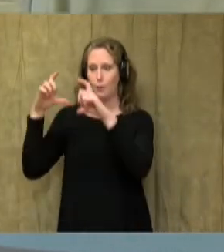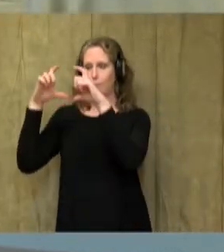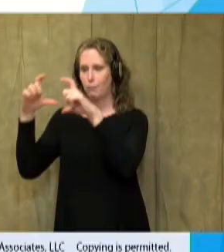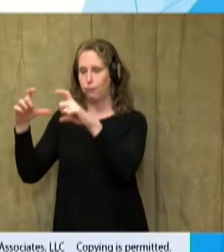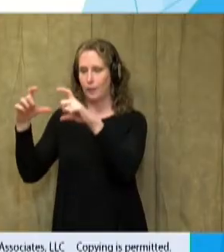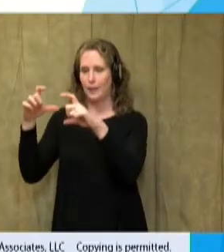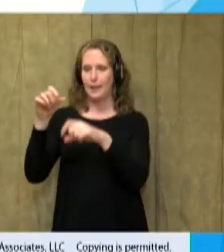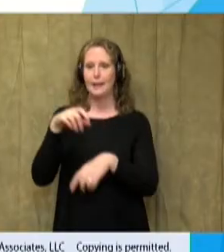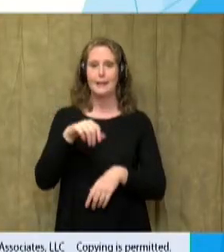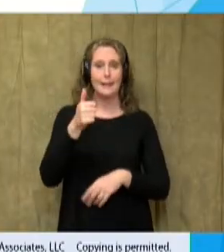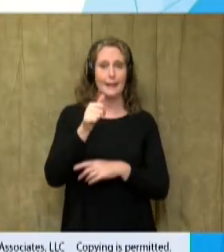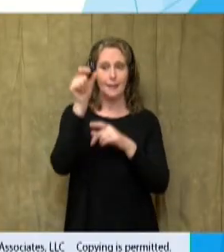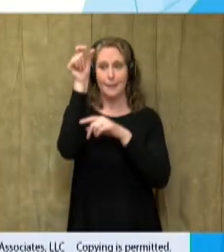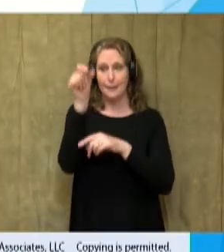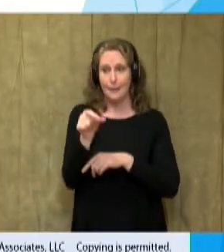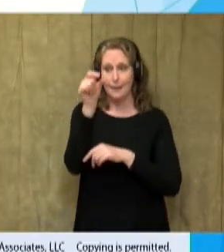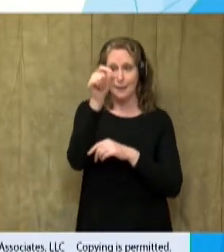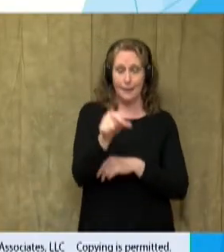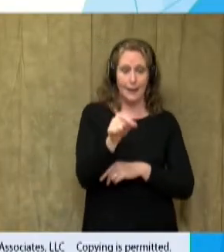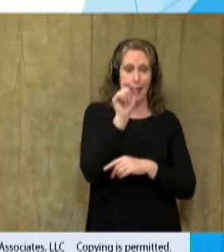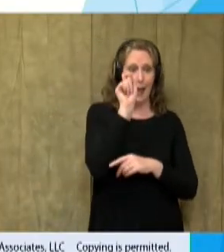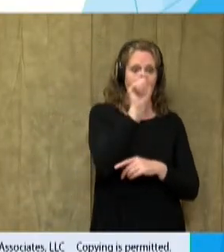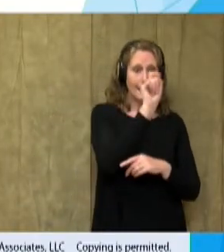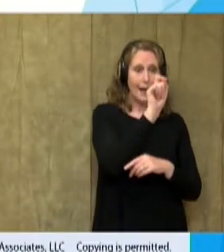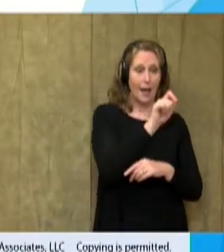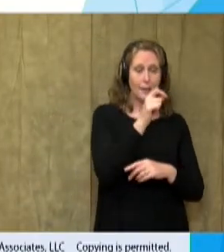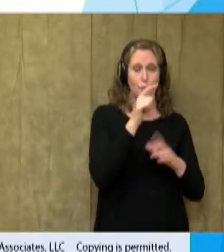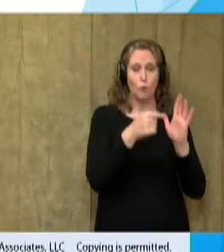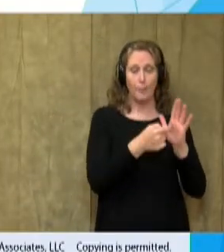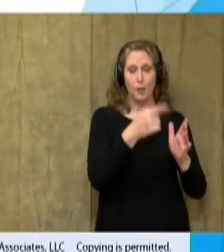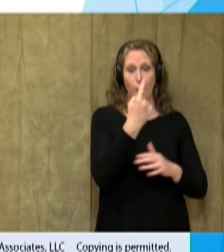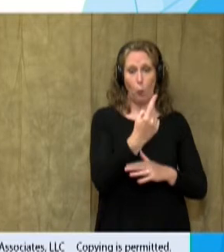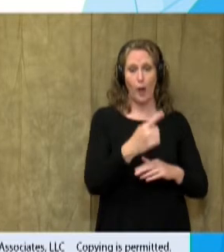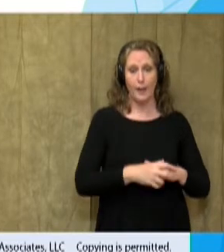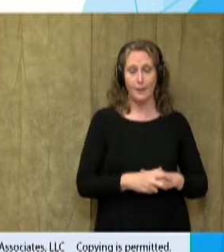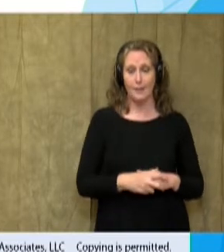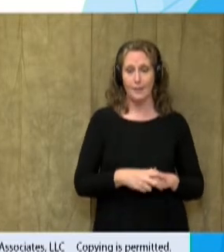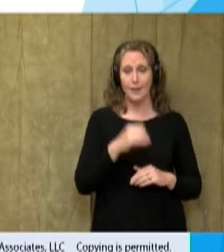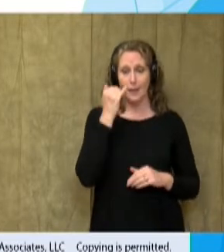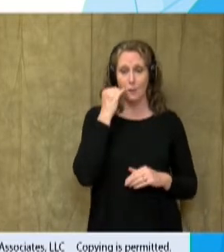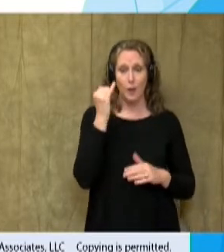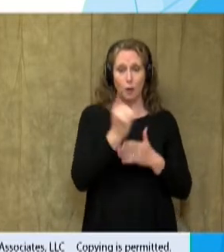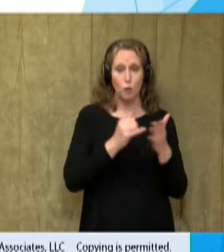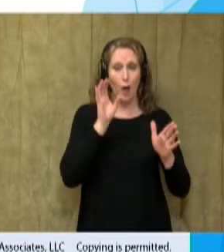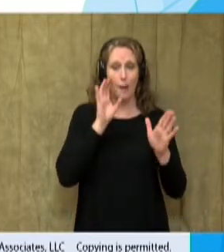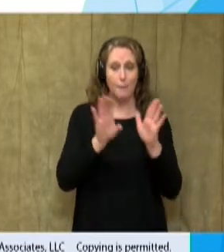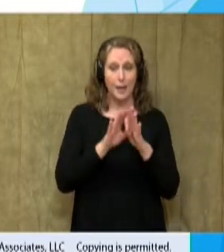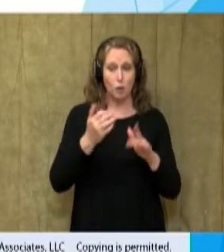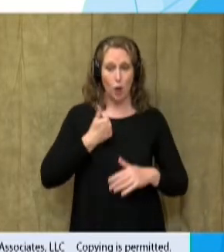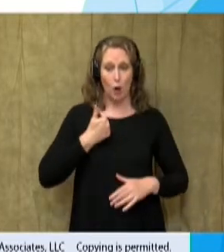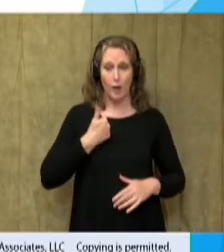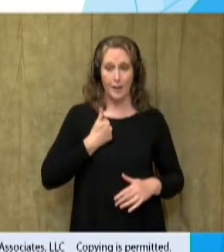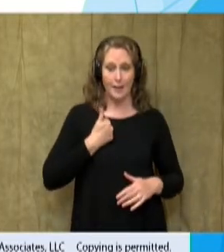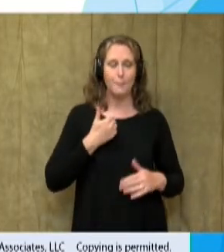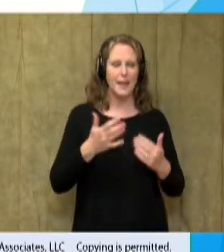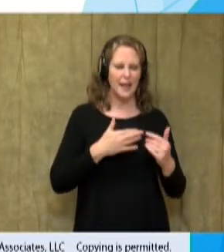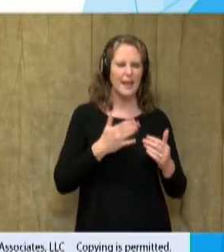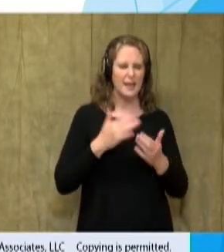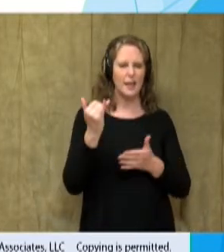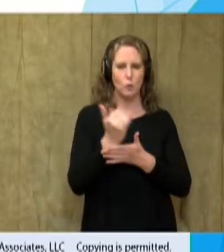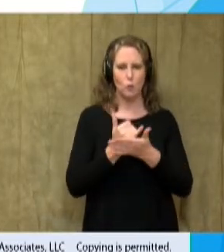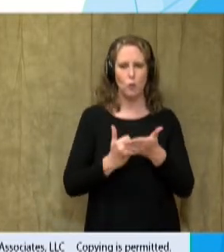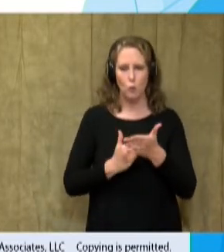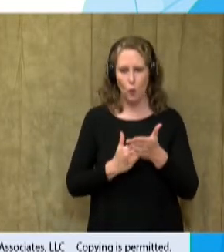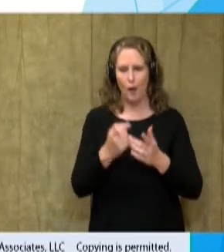for tens, and our dots for ones. So if we wanted to do the picture it strategy, we could totally draw that up